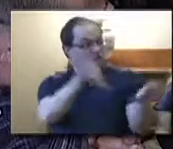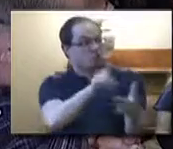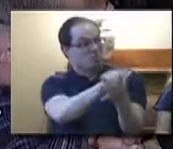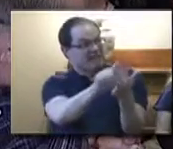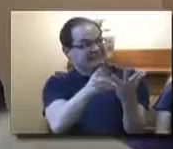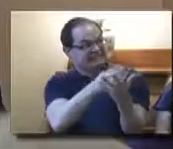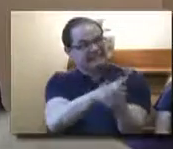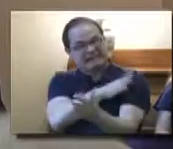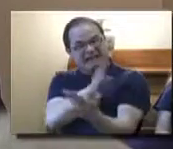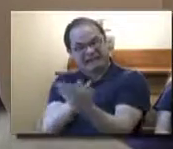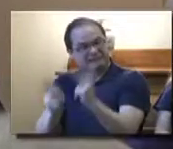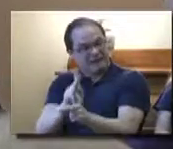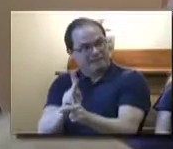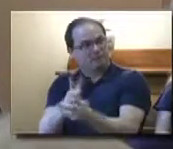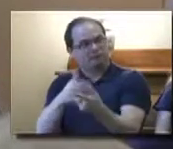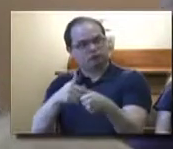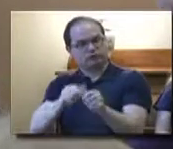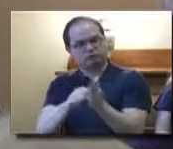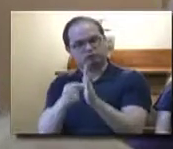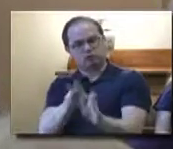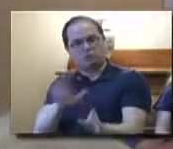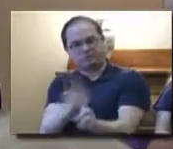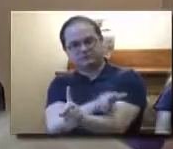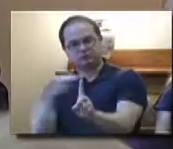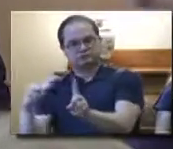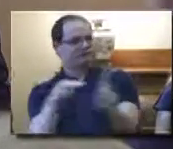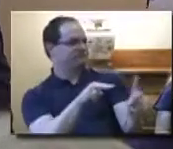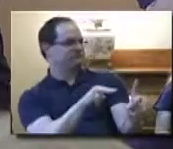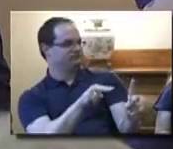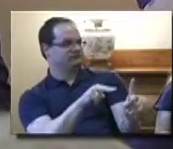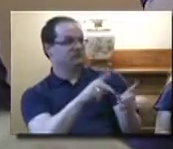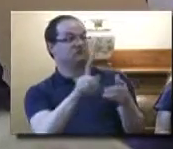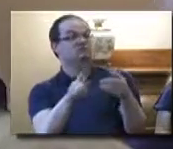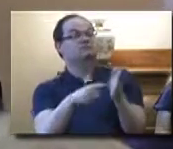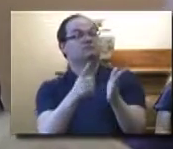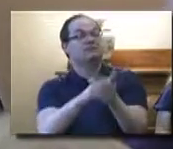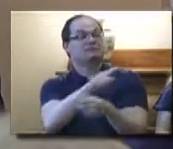crimes. In fact, sometimes exactly the same crime.